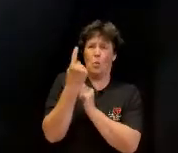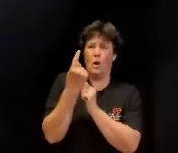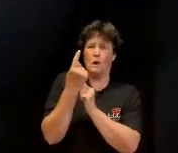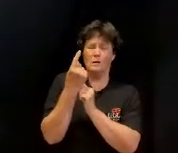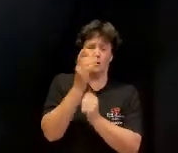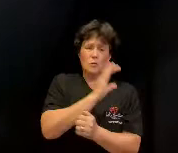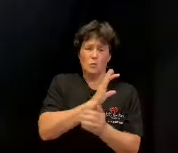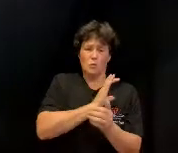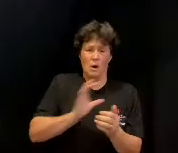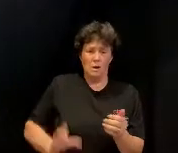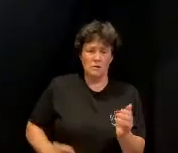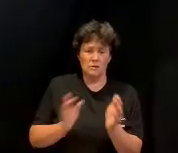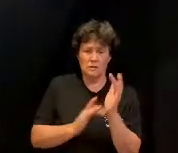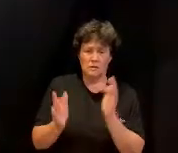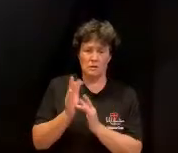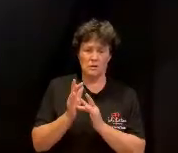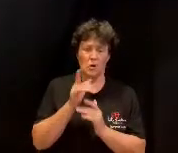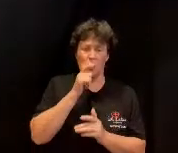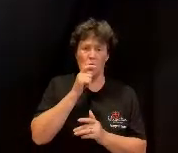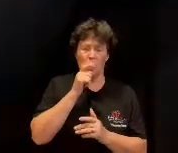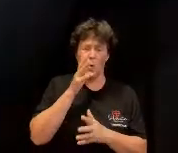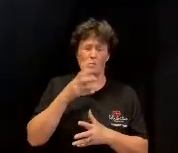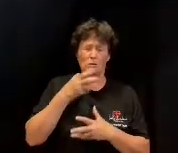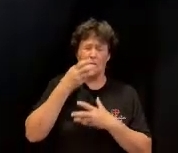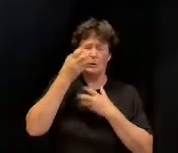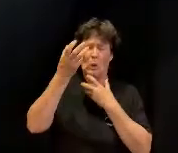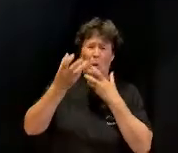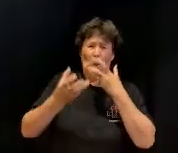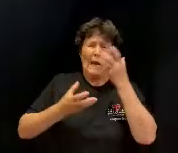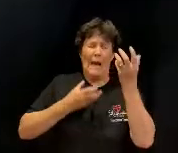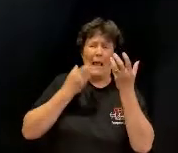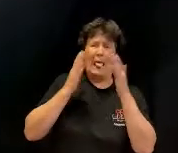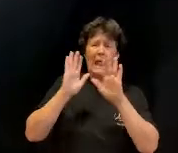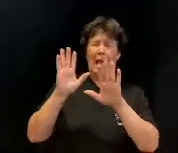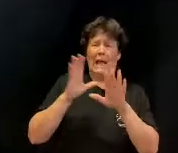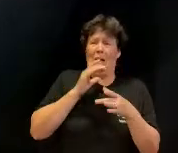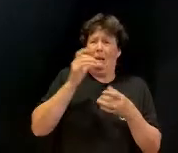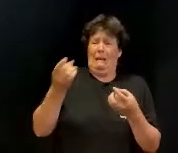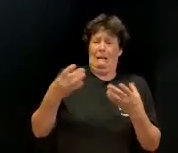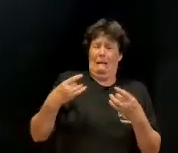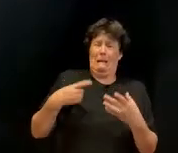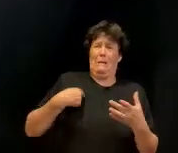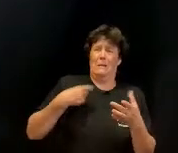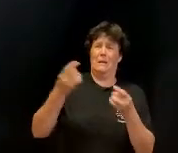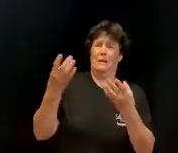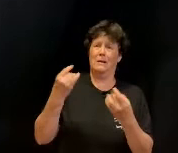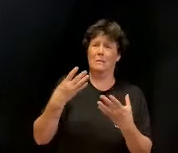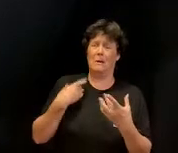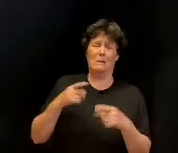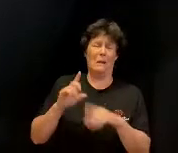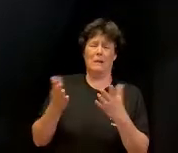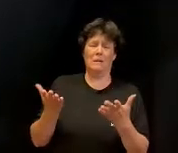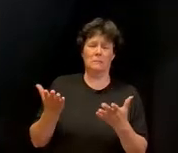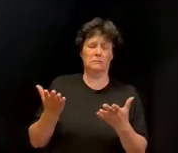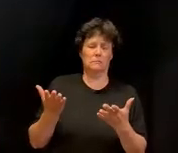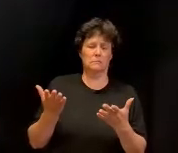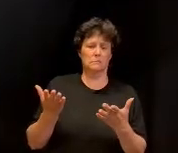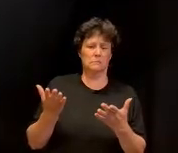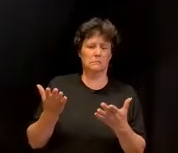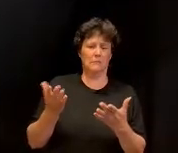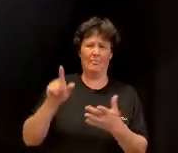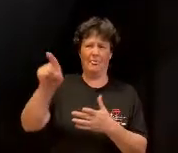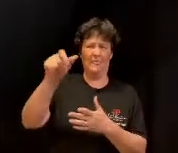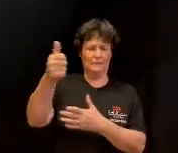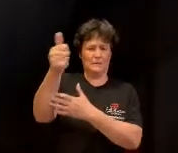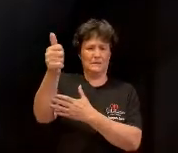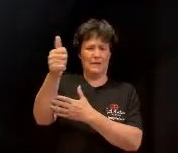So the people that are crying out tolerance are the least tolerant. Right? Now, let me just define tolerance real quick to